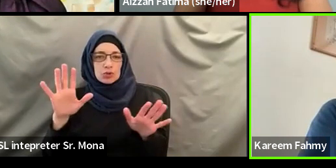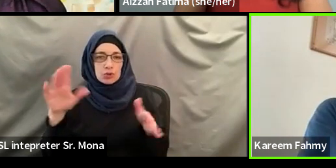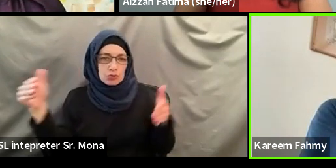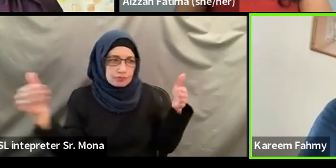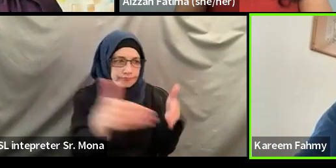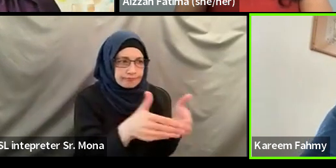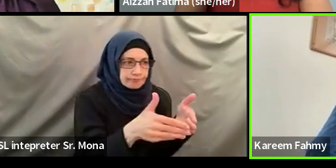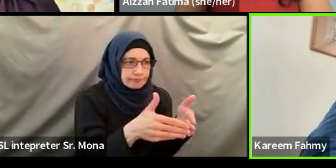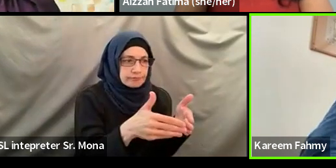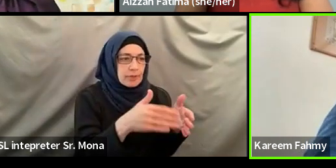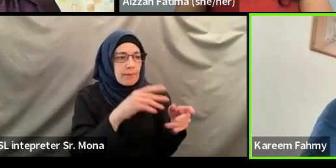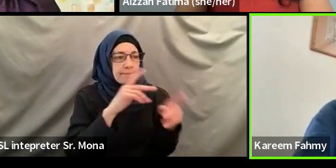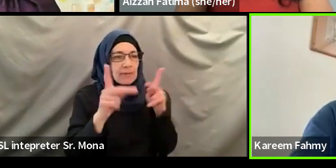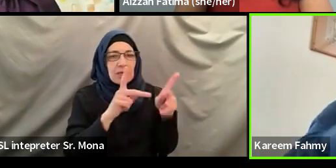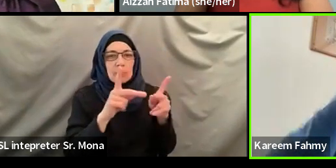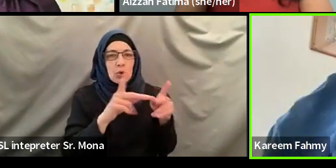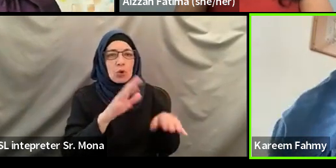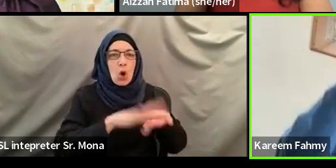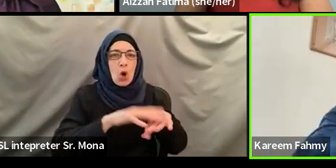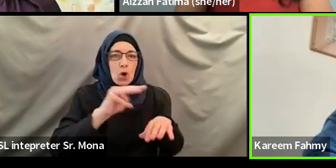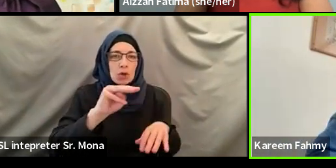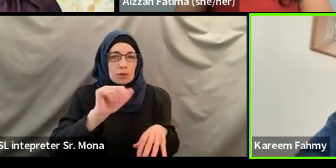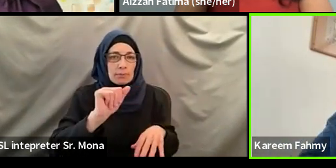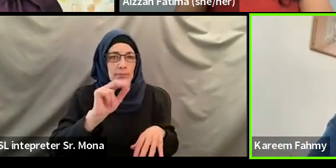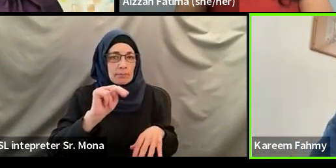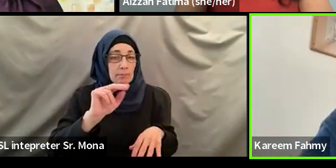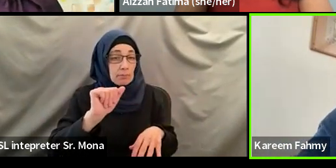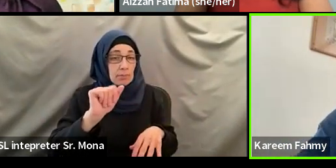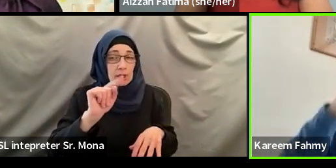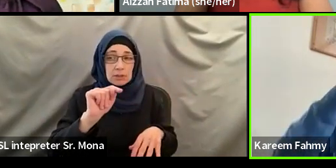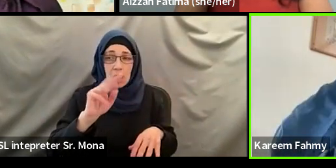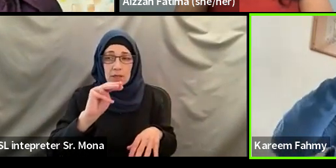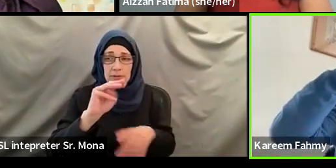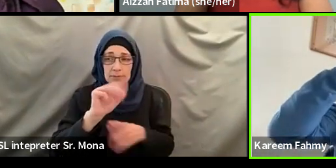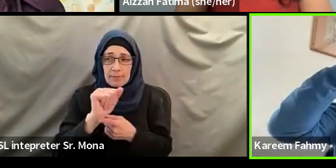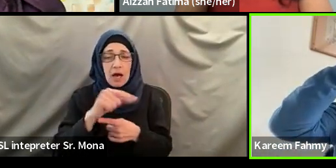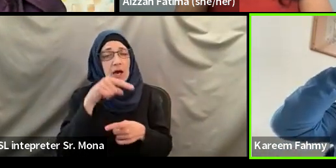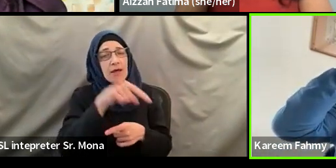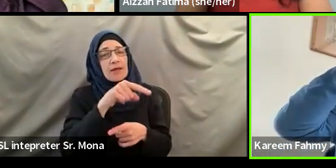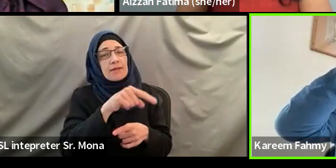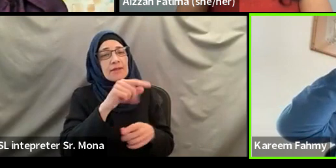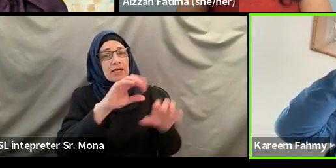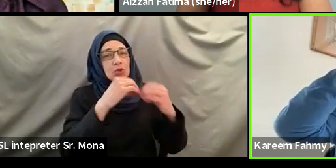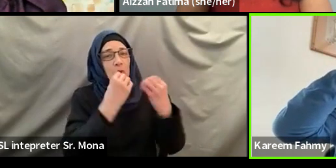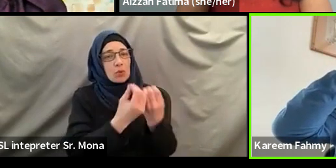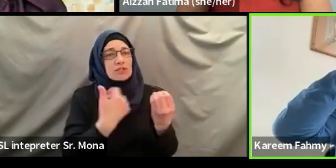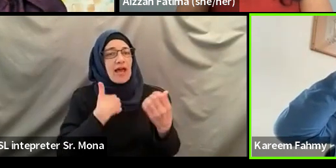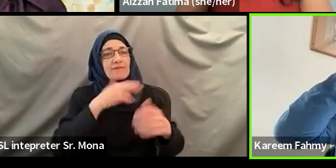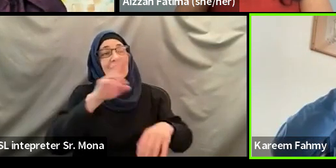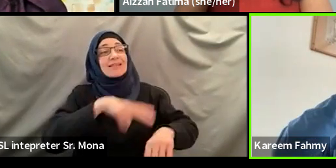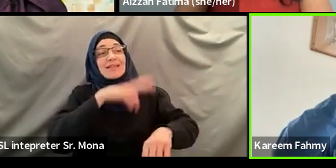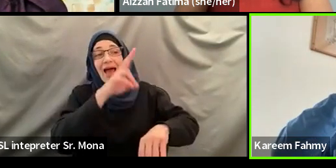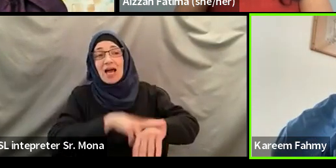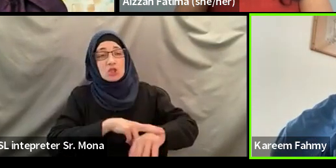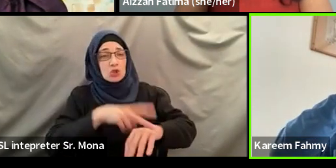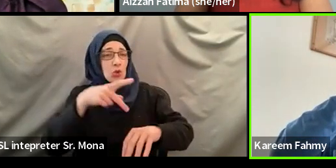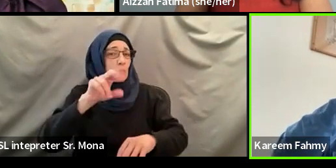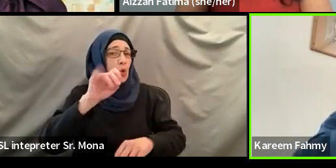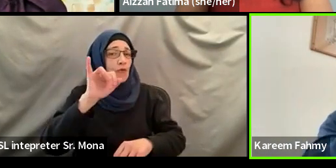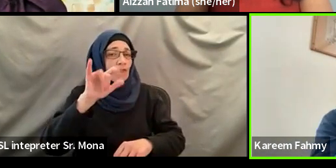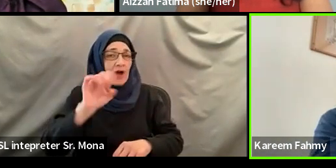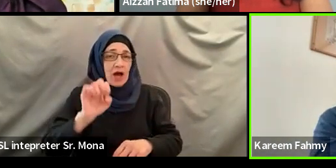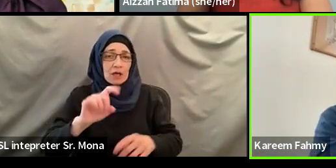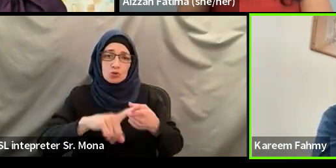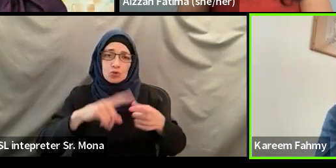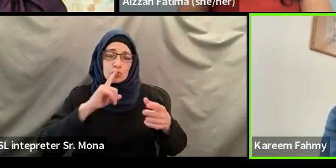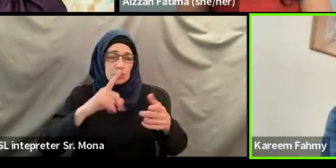an organization that has sort of a national profile in terms of uplifting those stories. So I think it's,